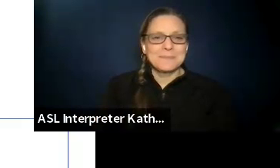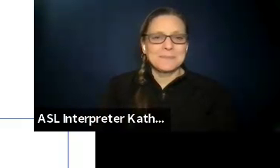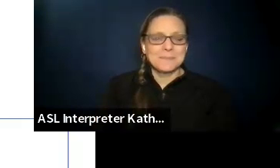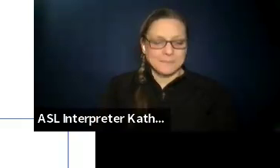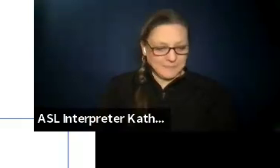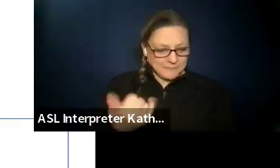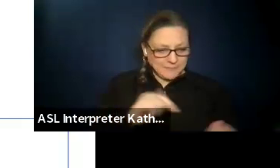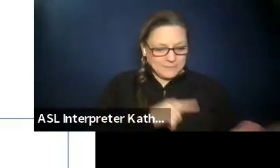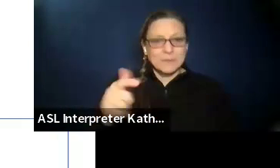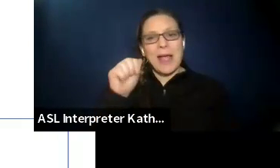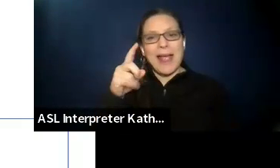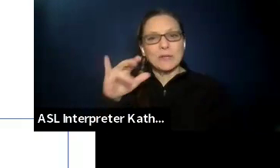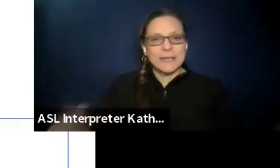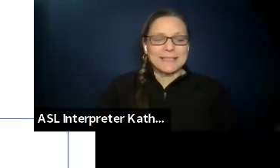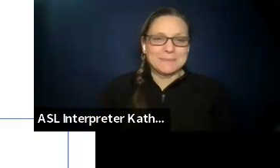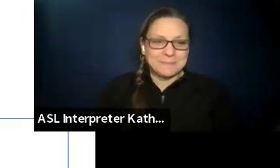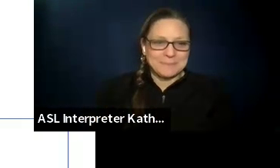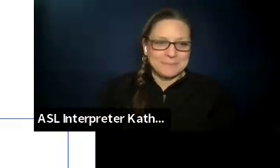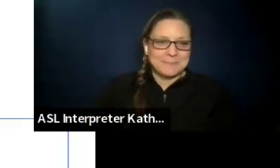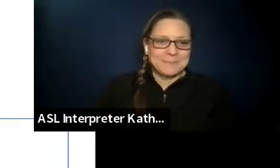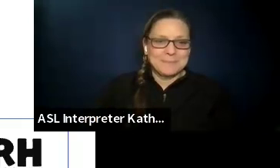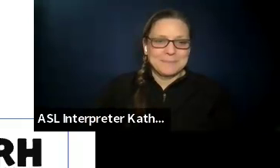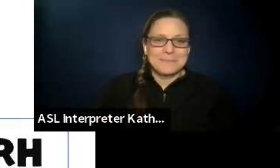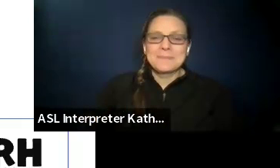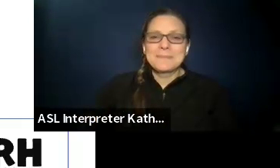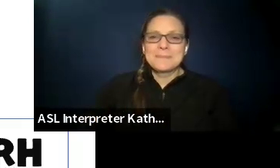And back over to Adrienne.